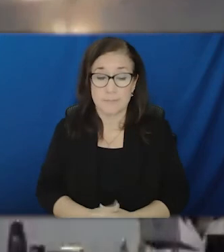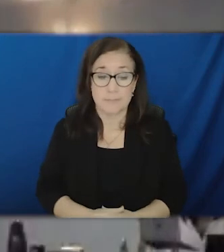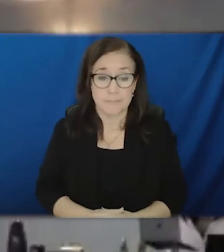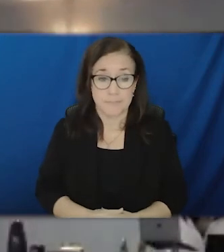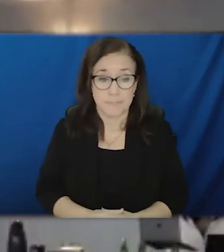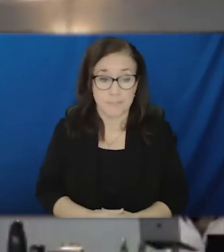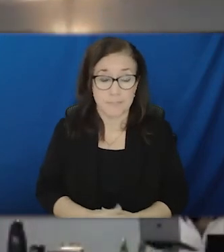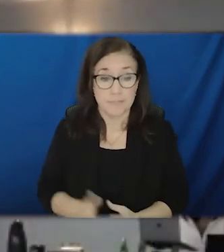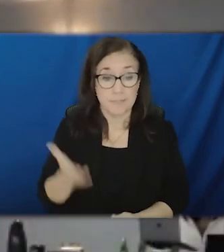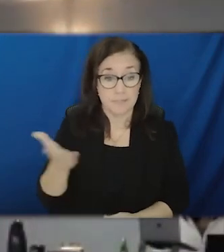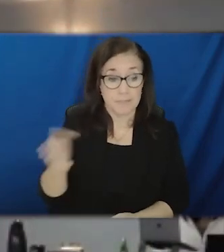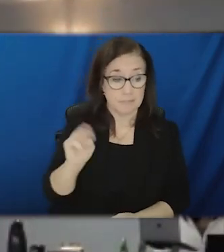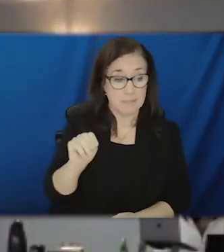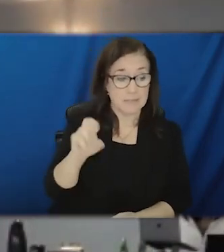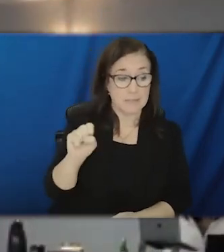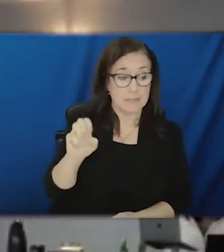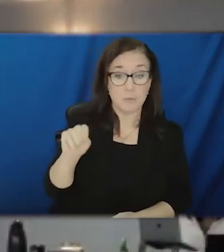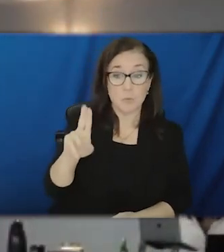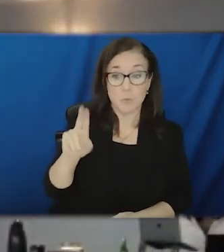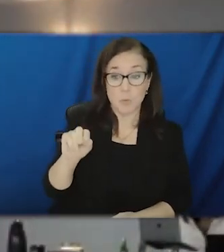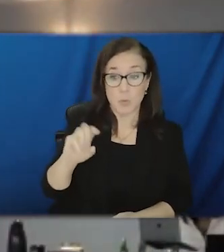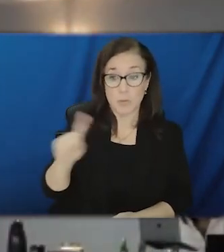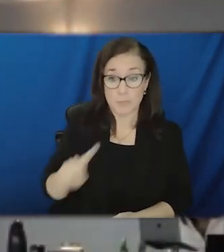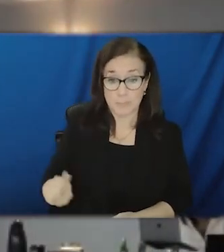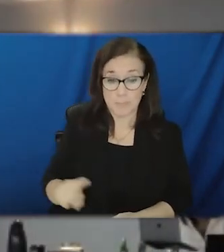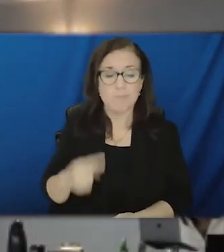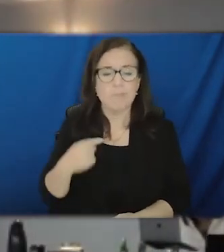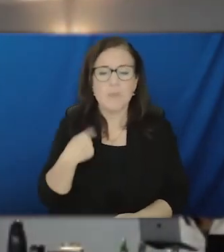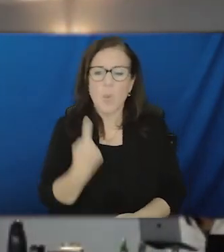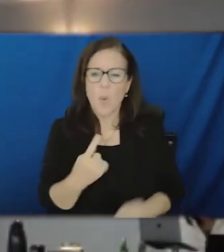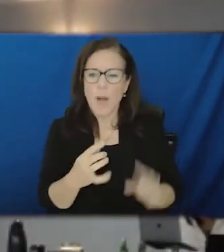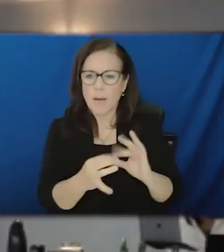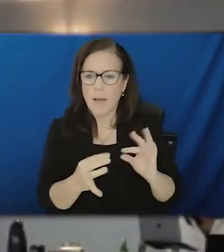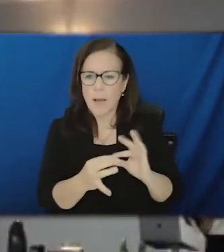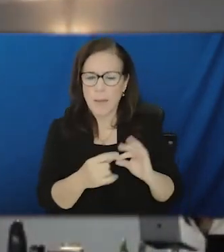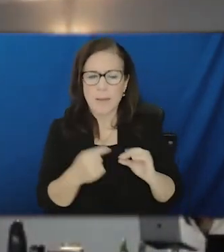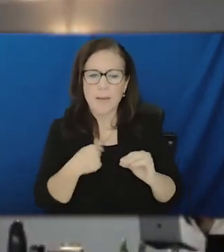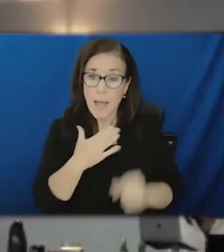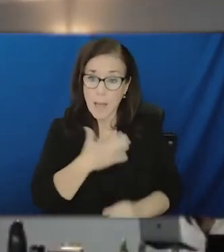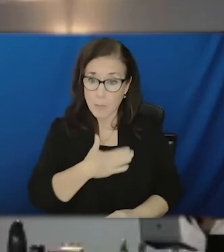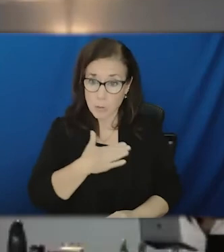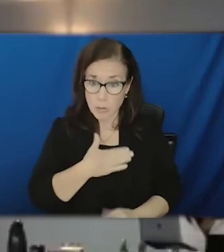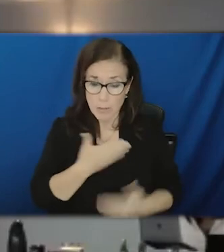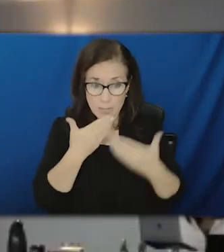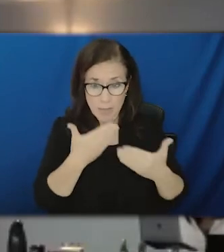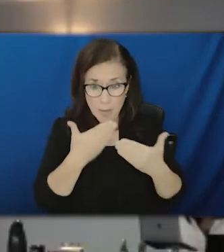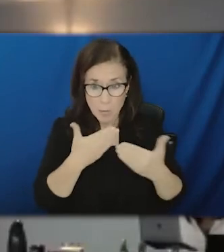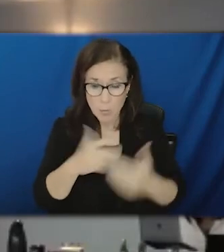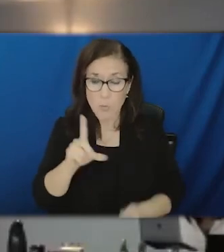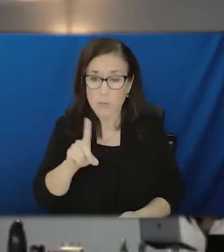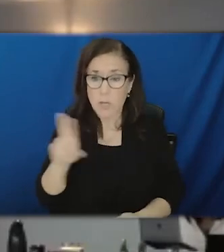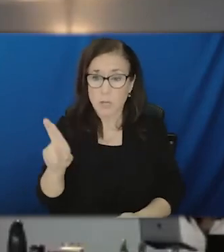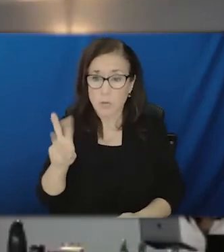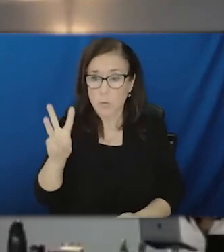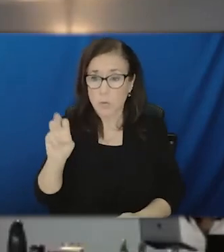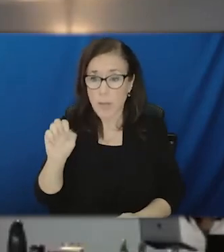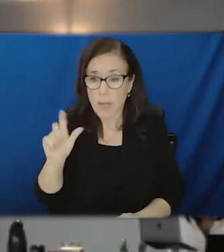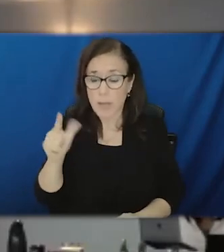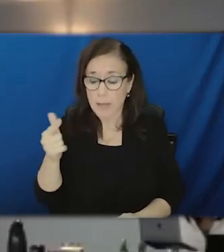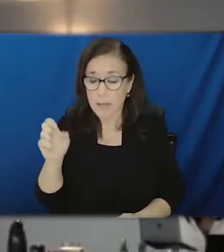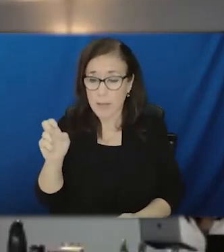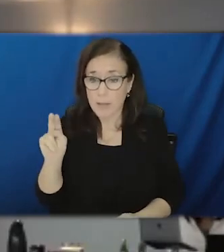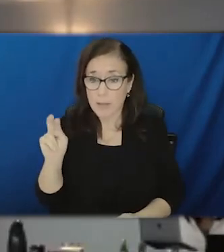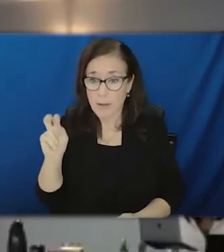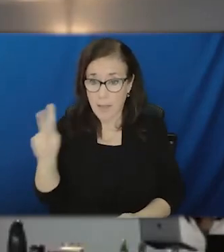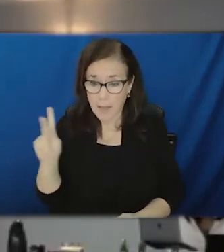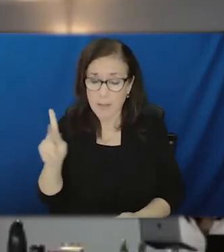Please, Mrs. Munoz. Just a comment that I appreciate, Dr. Wageneck addressing the approach to the dress